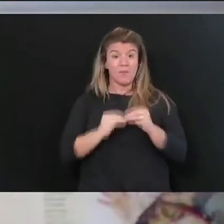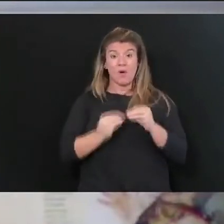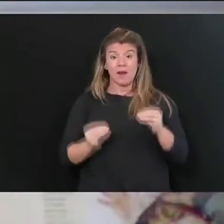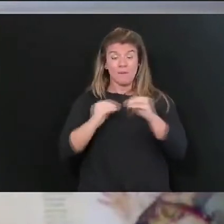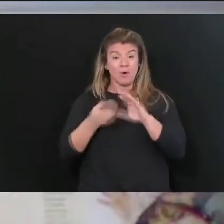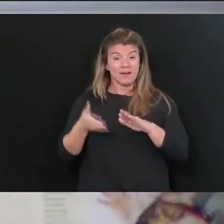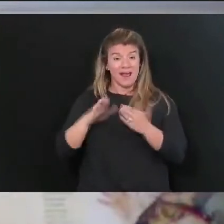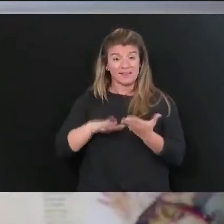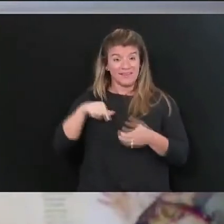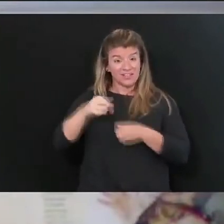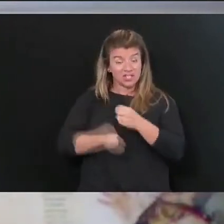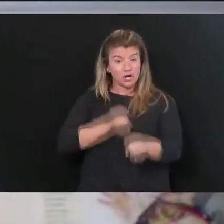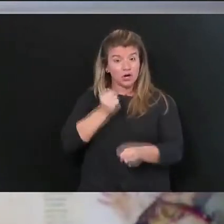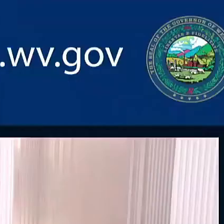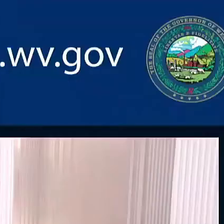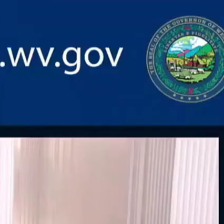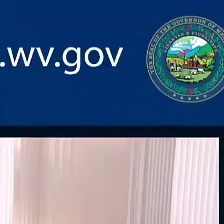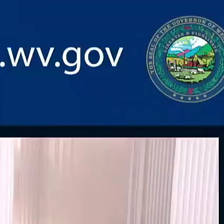this? Thank you.